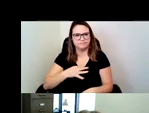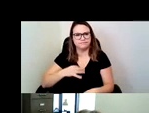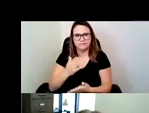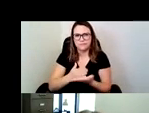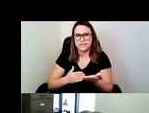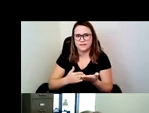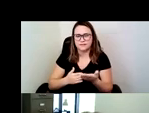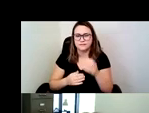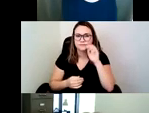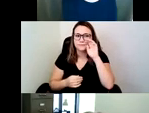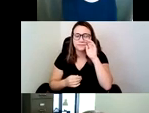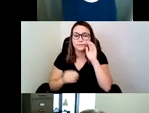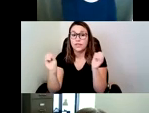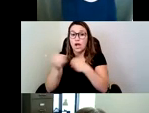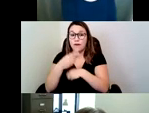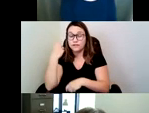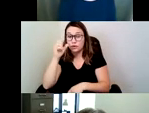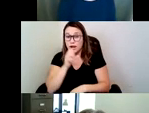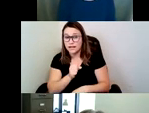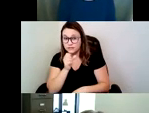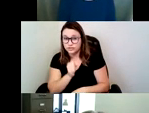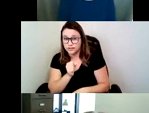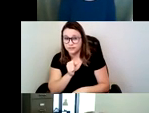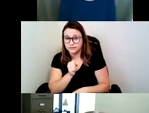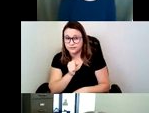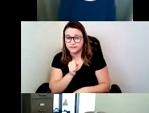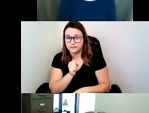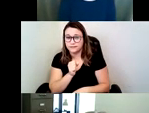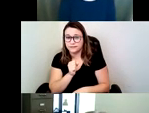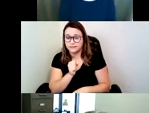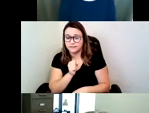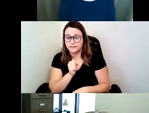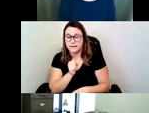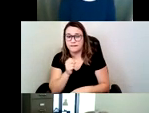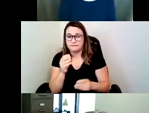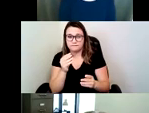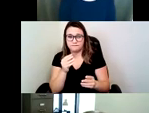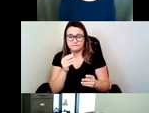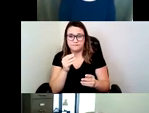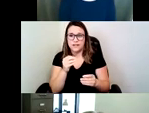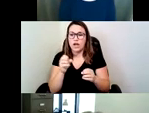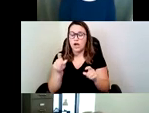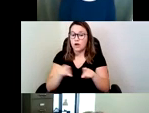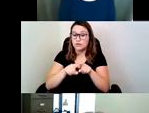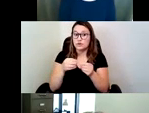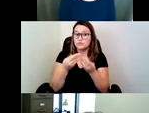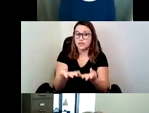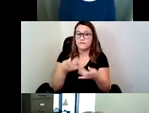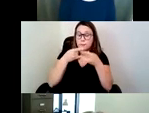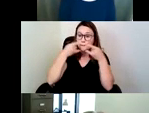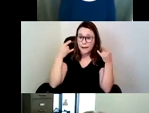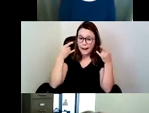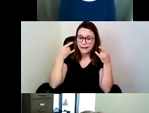The Office for Aging and New York Times facilitated the delivery of masks and pallets of hand